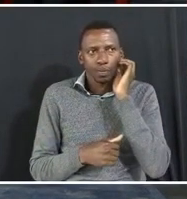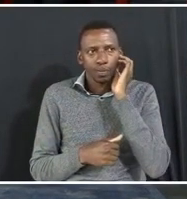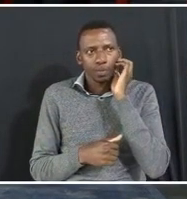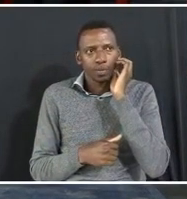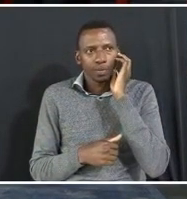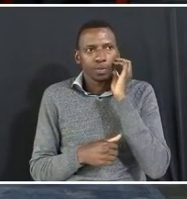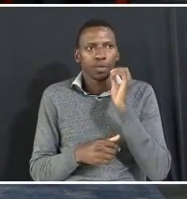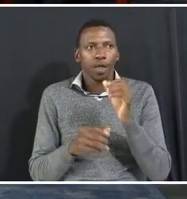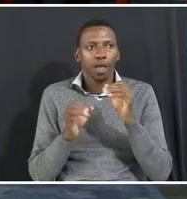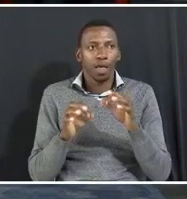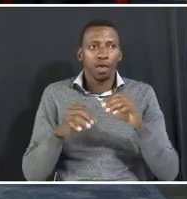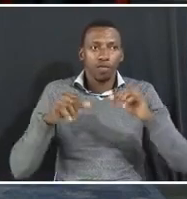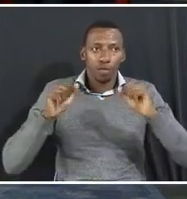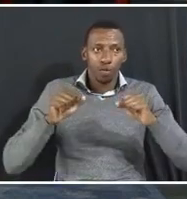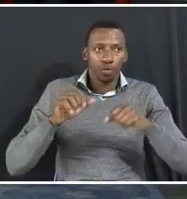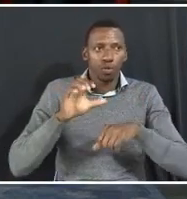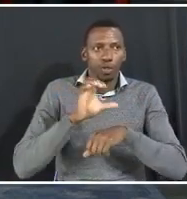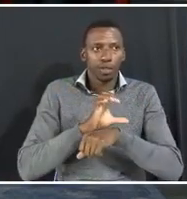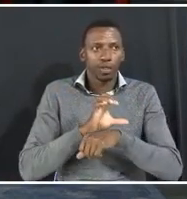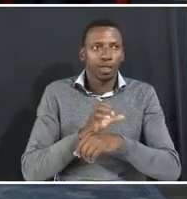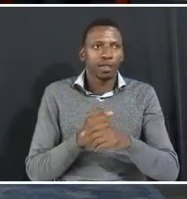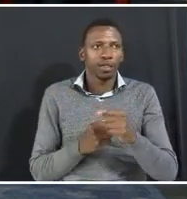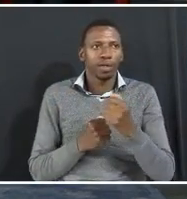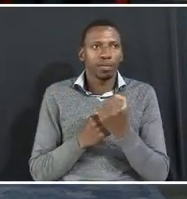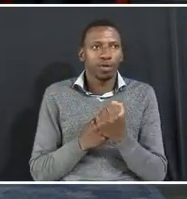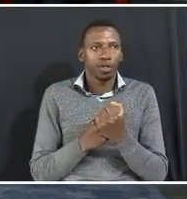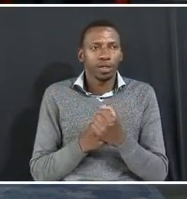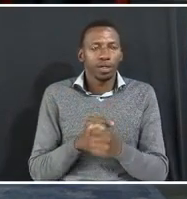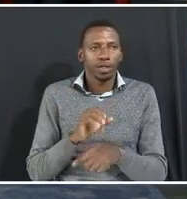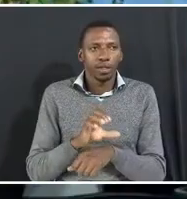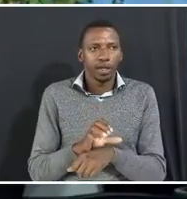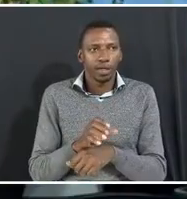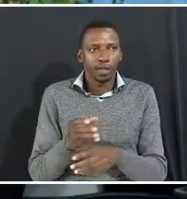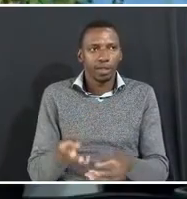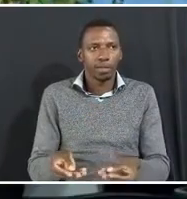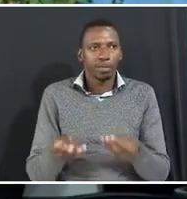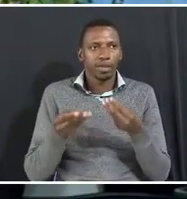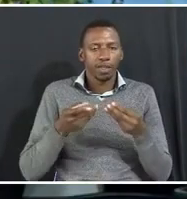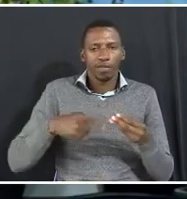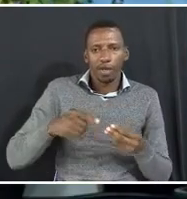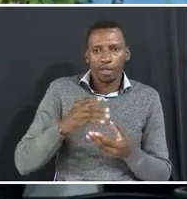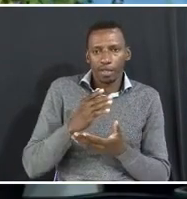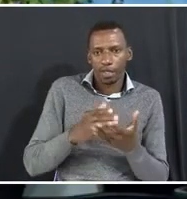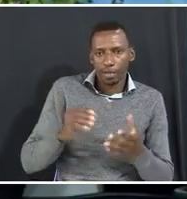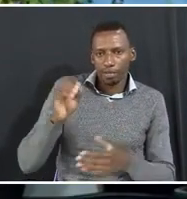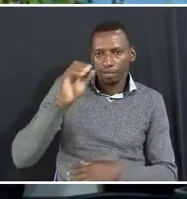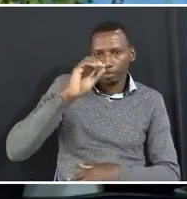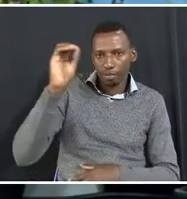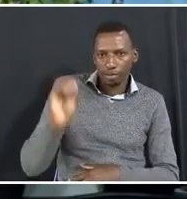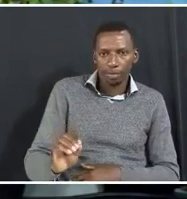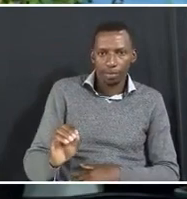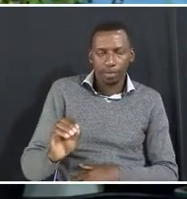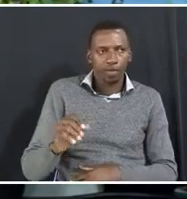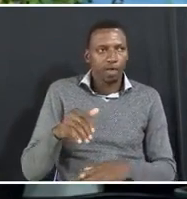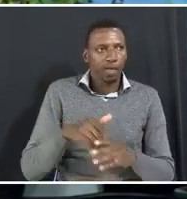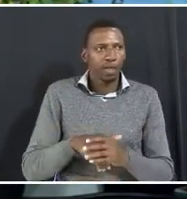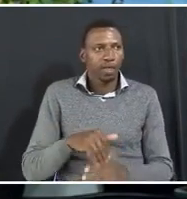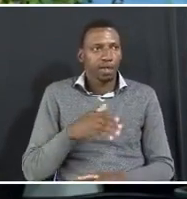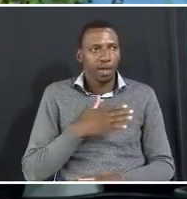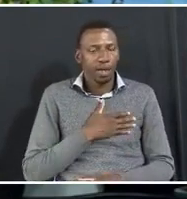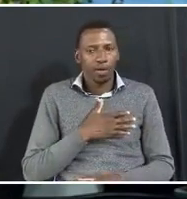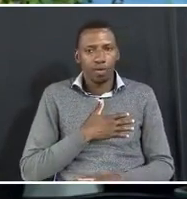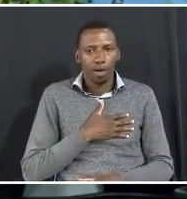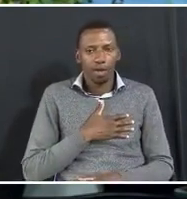The church actually supports. The church gives us a certain percentage of in our budget to